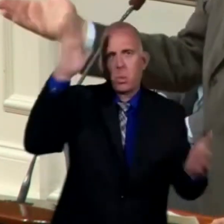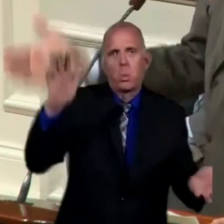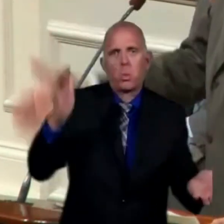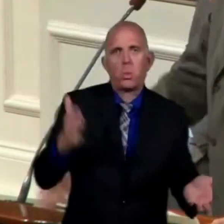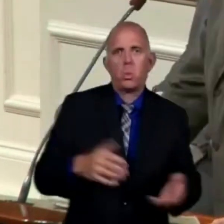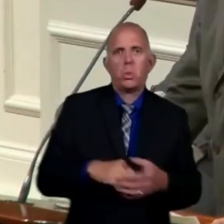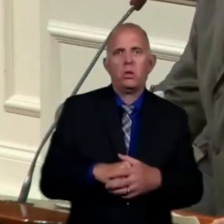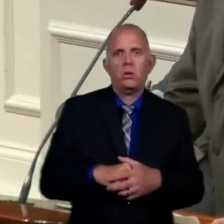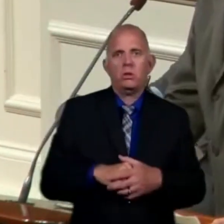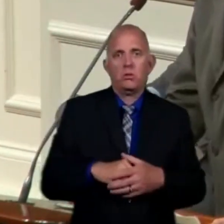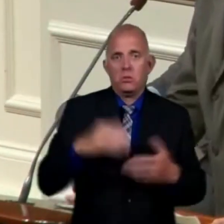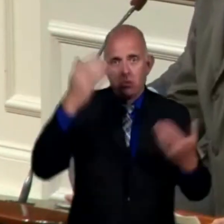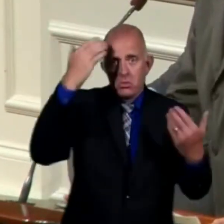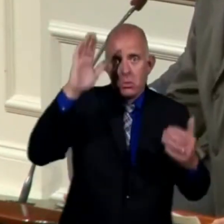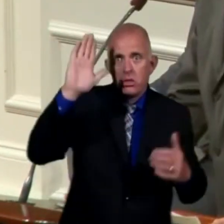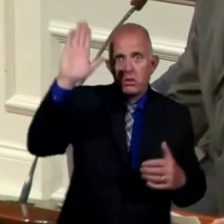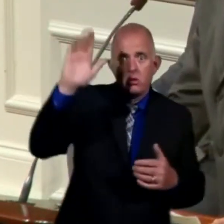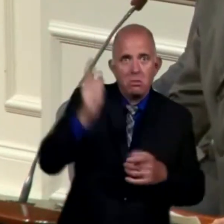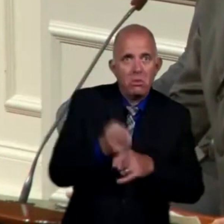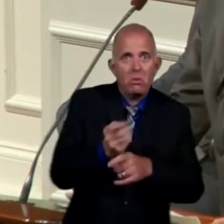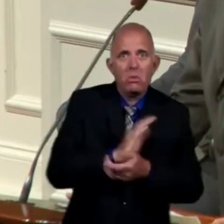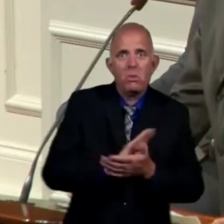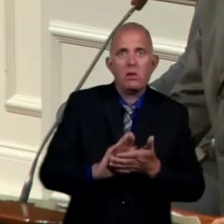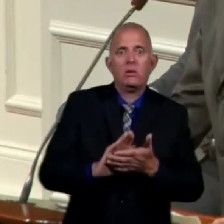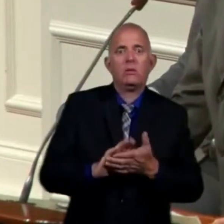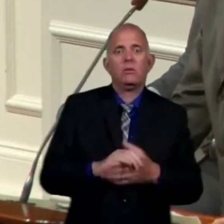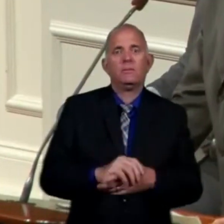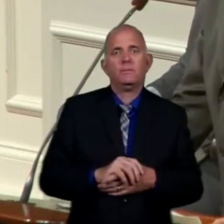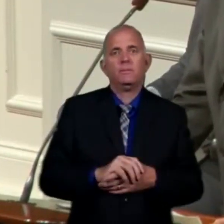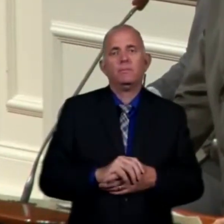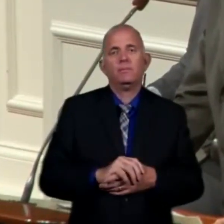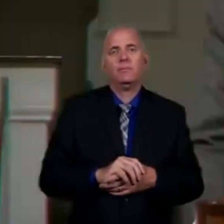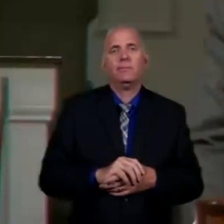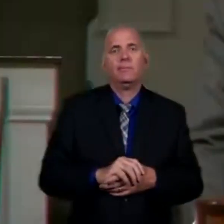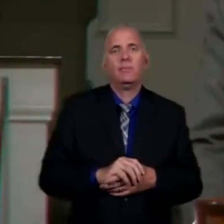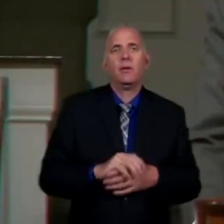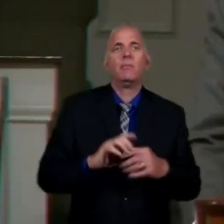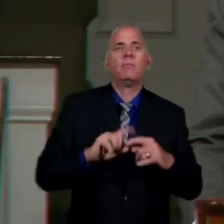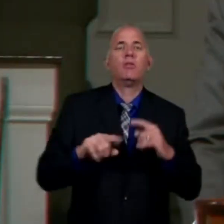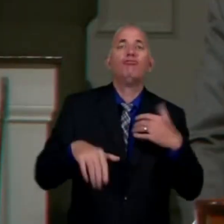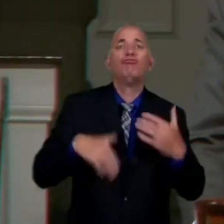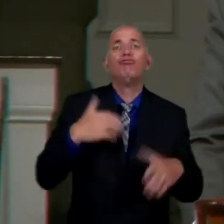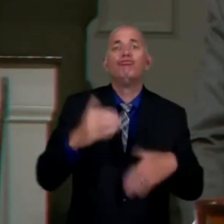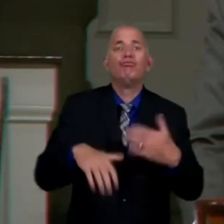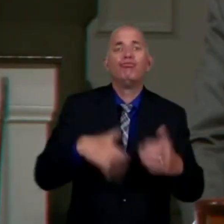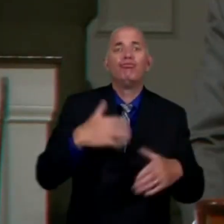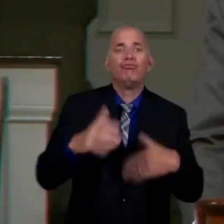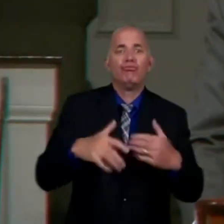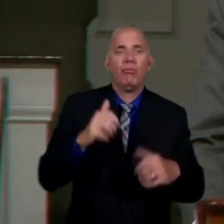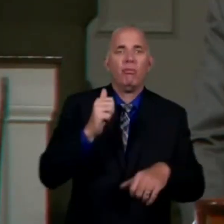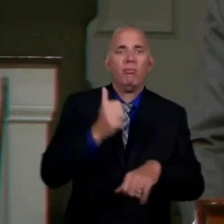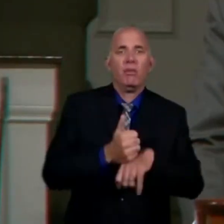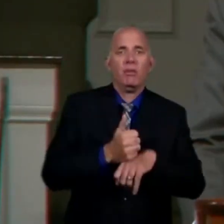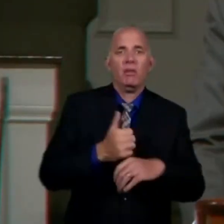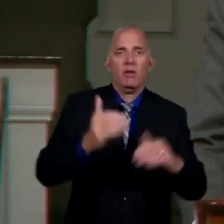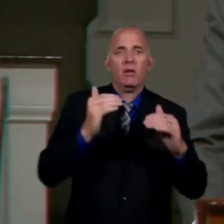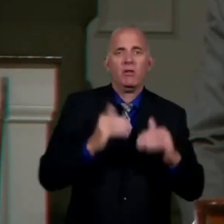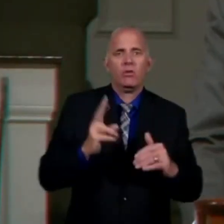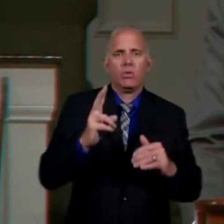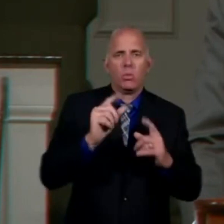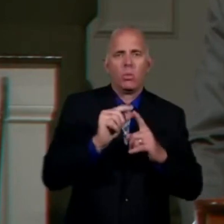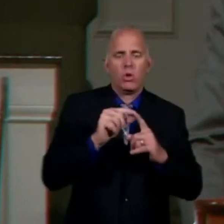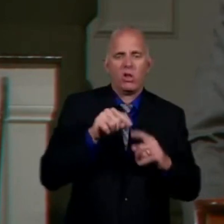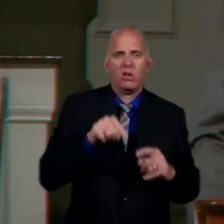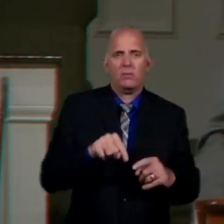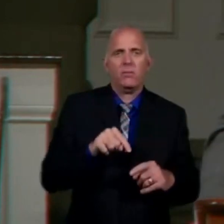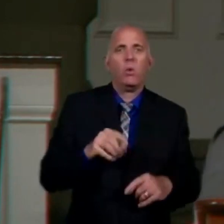of the righteousness of God, but going about to establish their, would you read the next 2 words to me?